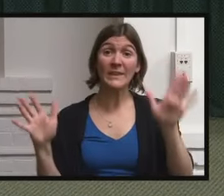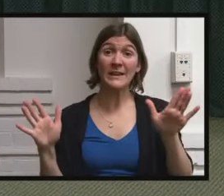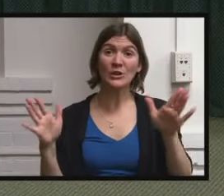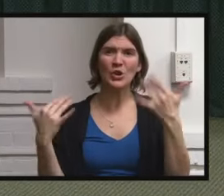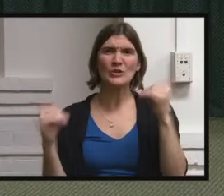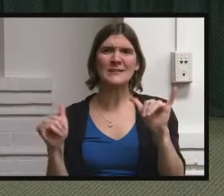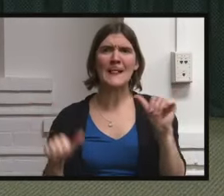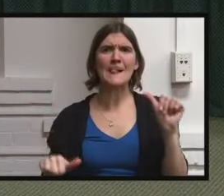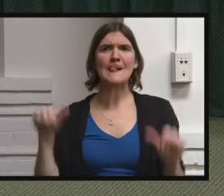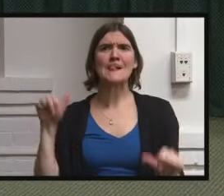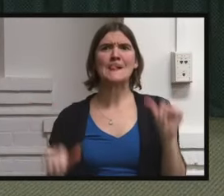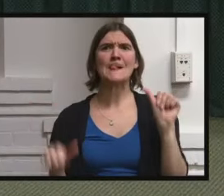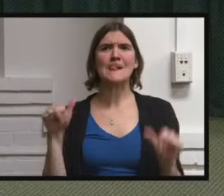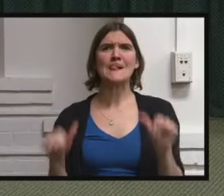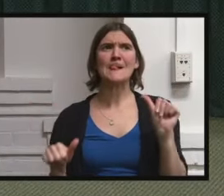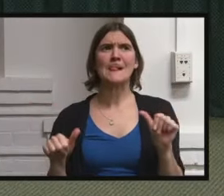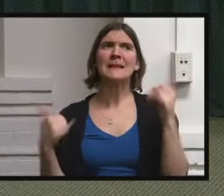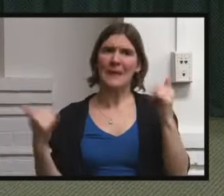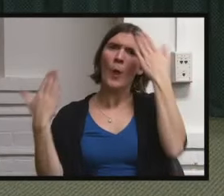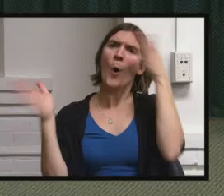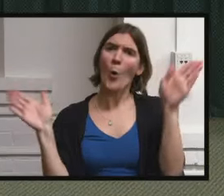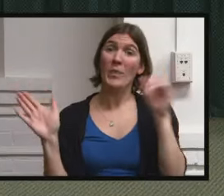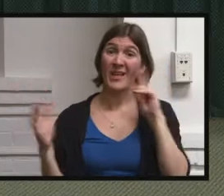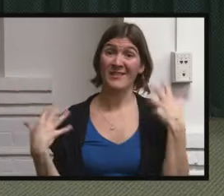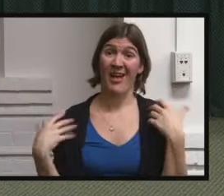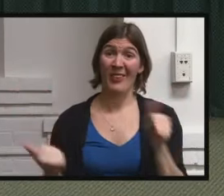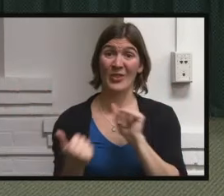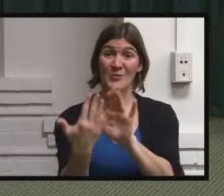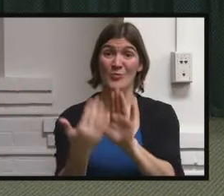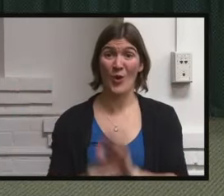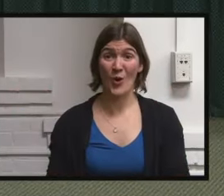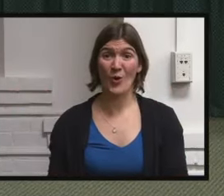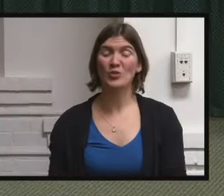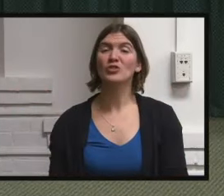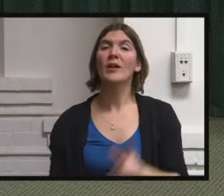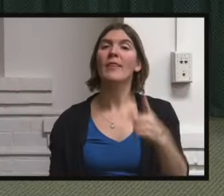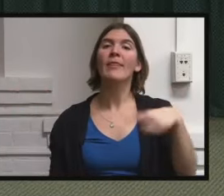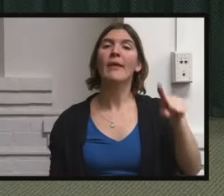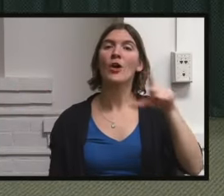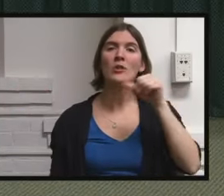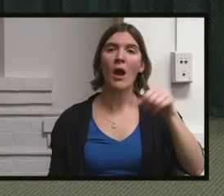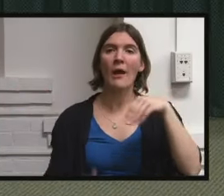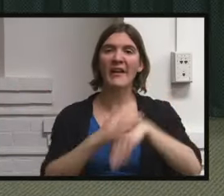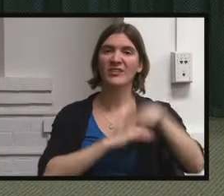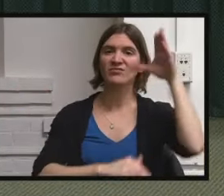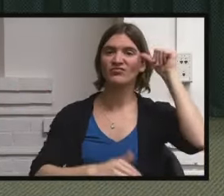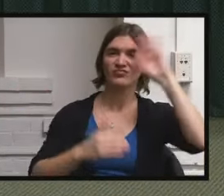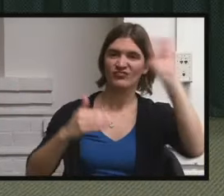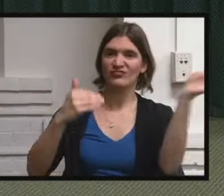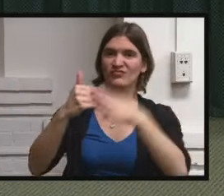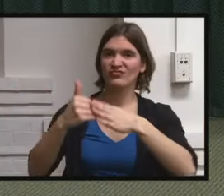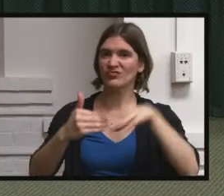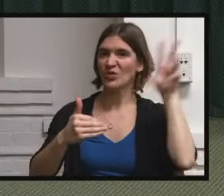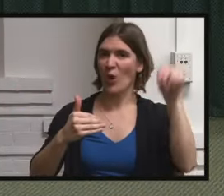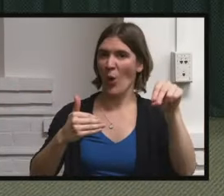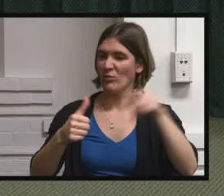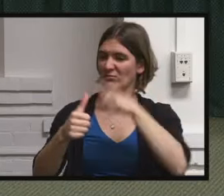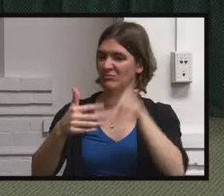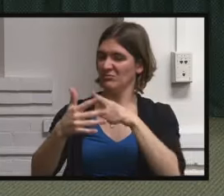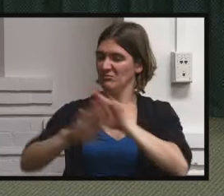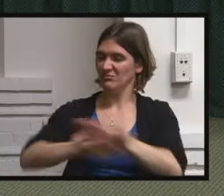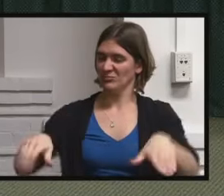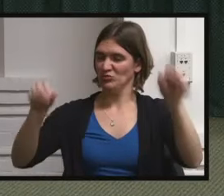still not know what they want to do, which I think is a healthy way to approach this as opposed to everybody's stuck in a